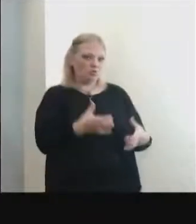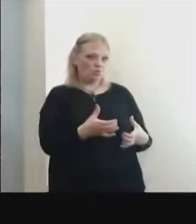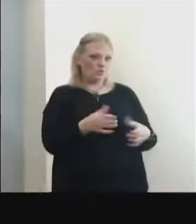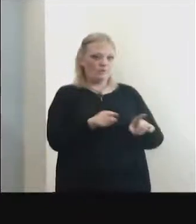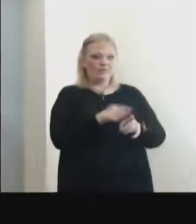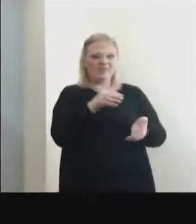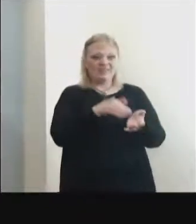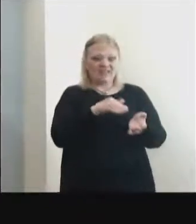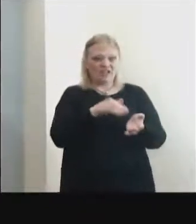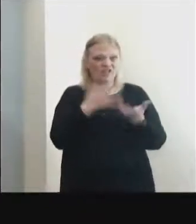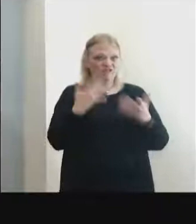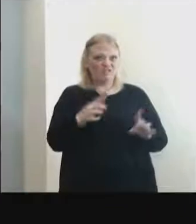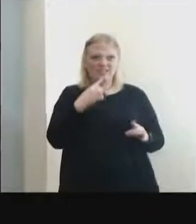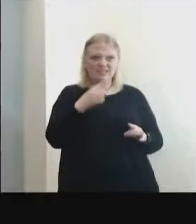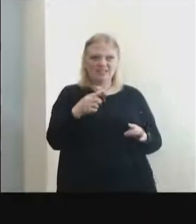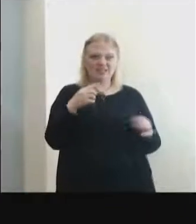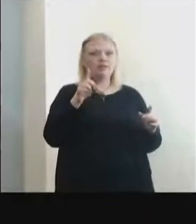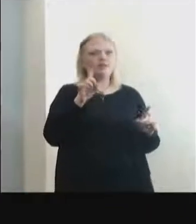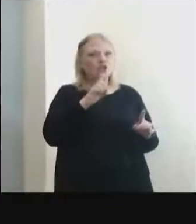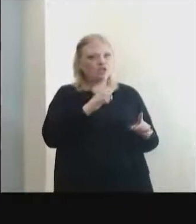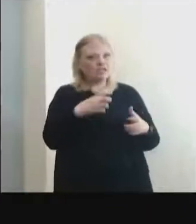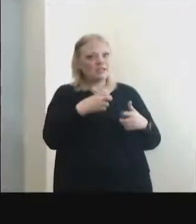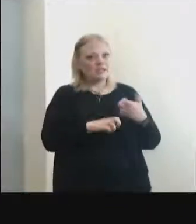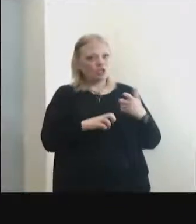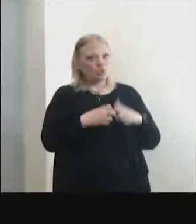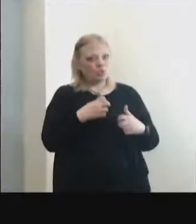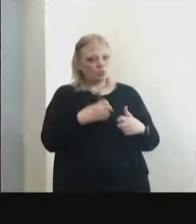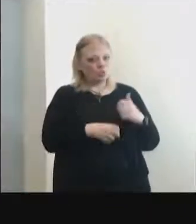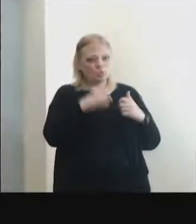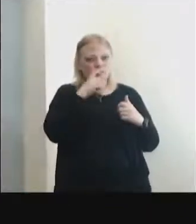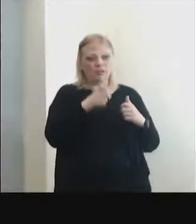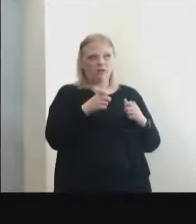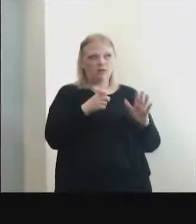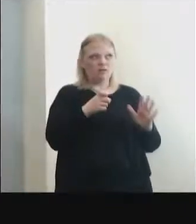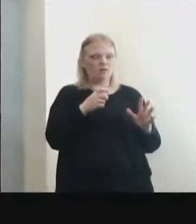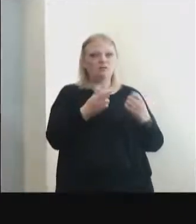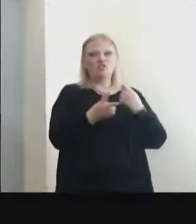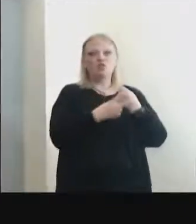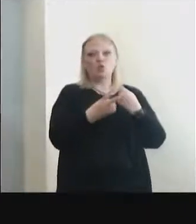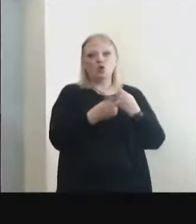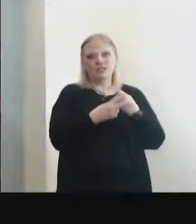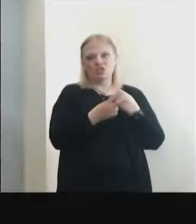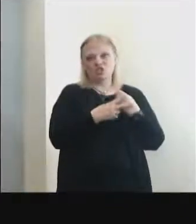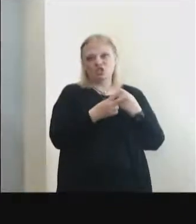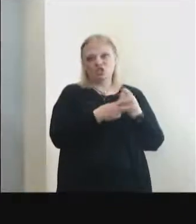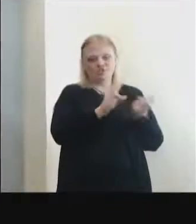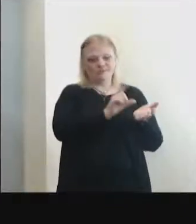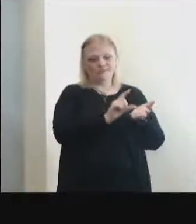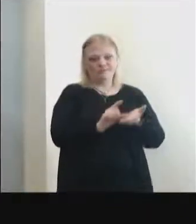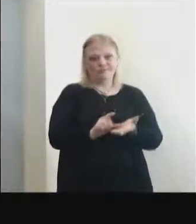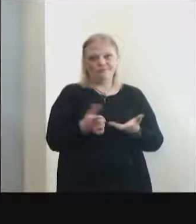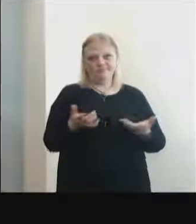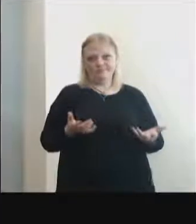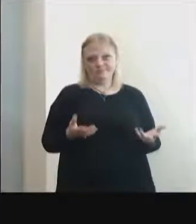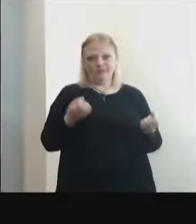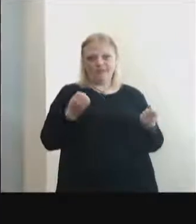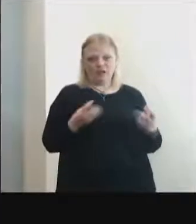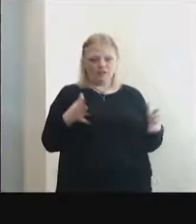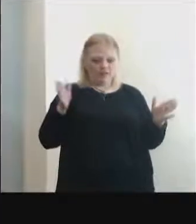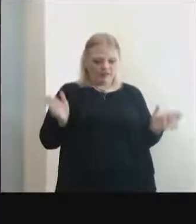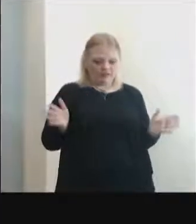Dr. Burstein noted, there is an issue, though, because of the difficulties with storage of the Pfizer, how many it comes in a